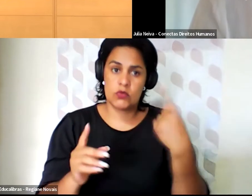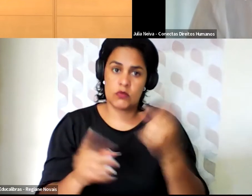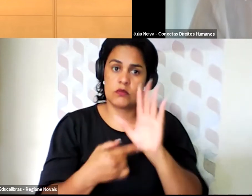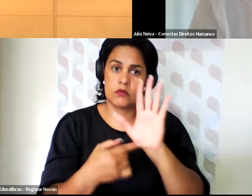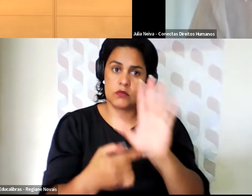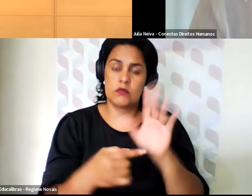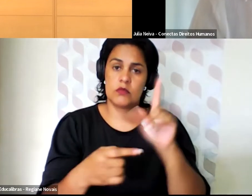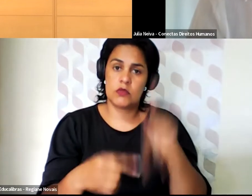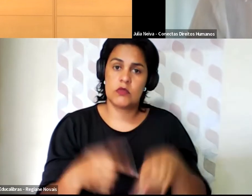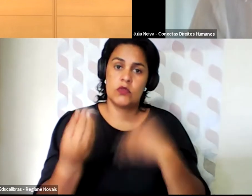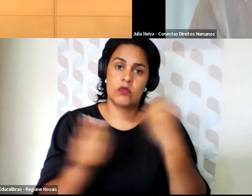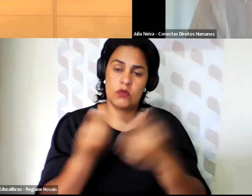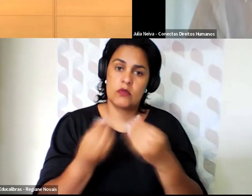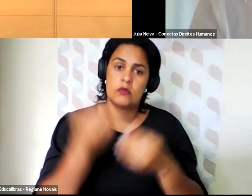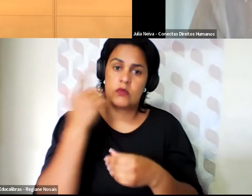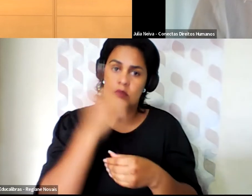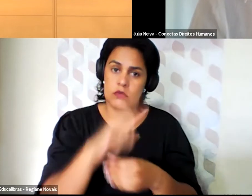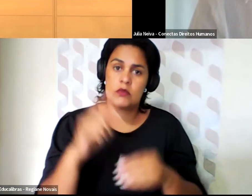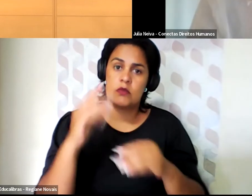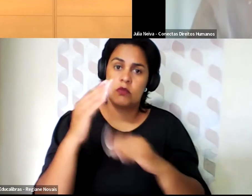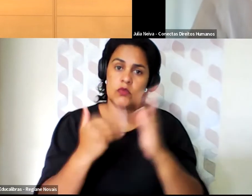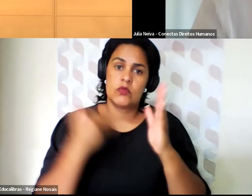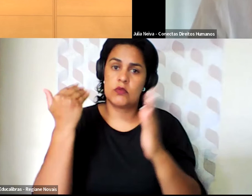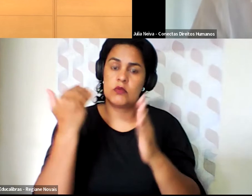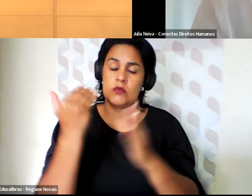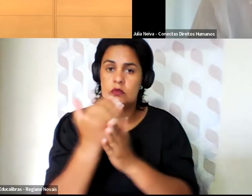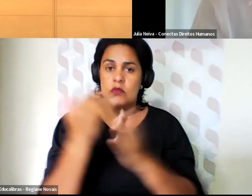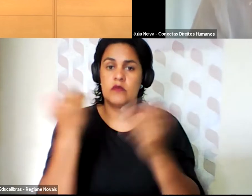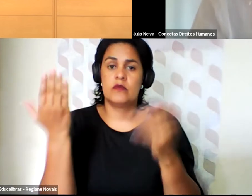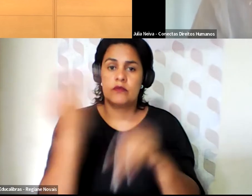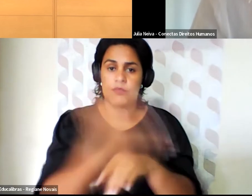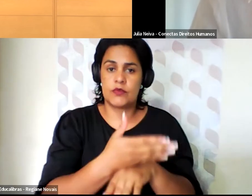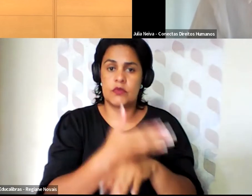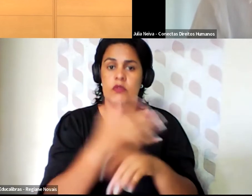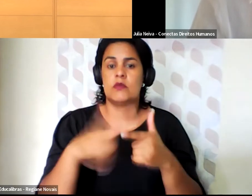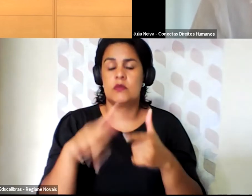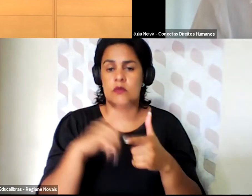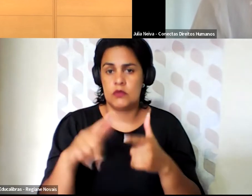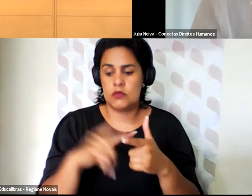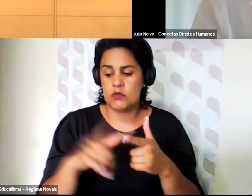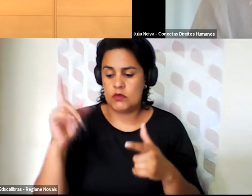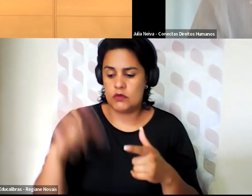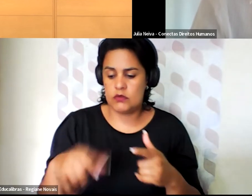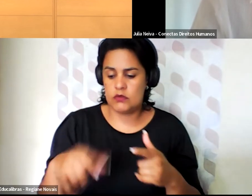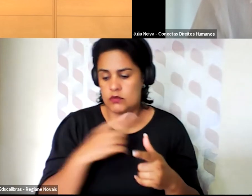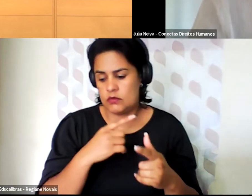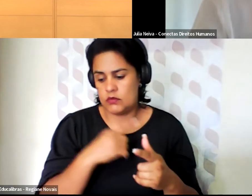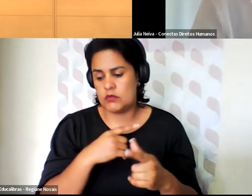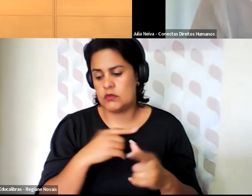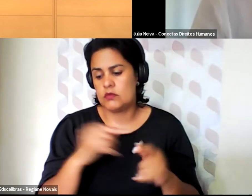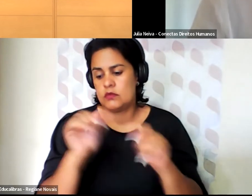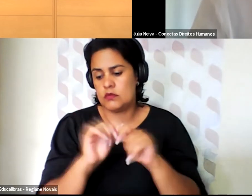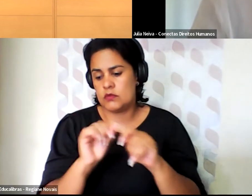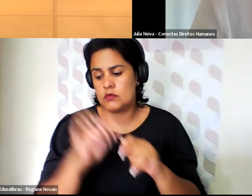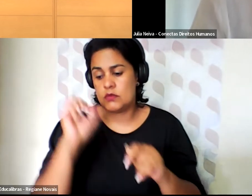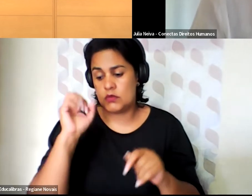problems. So reforms that should be done if Brazil wants to accede to the OECD, whether we want